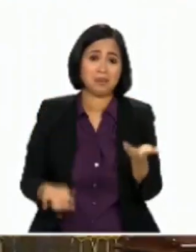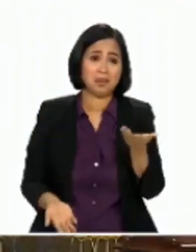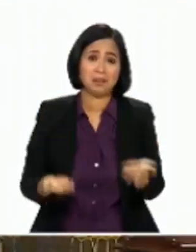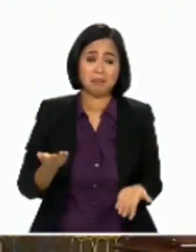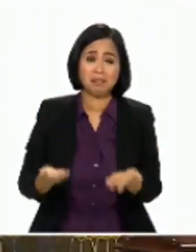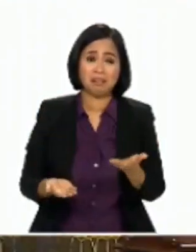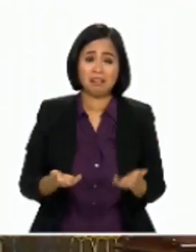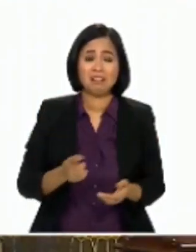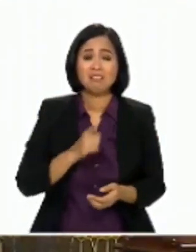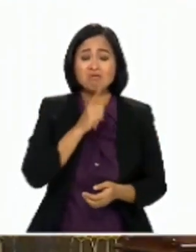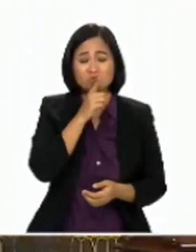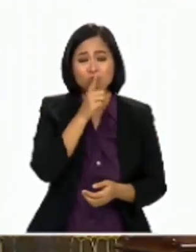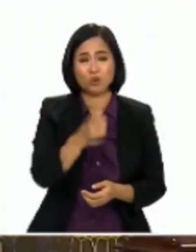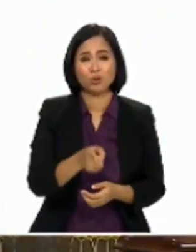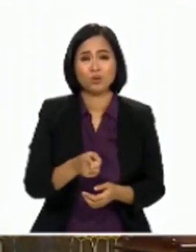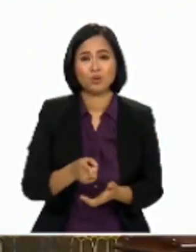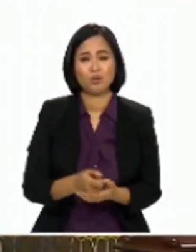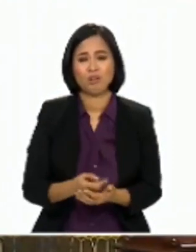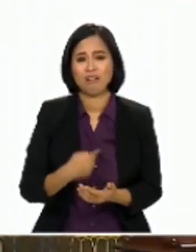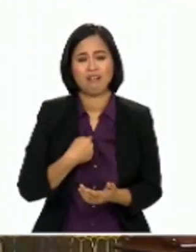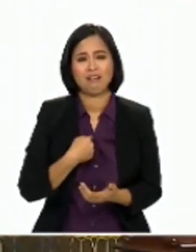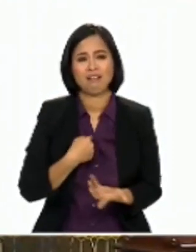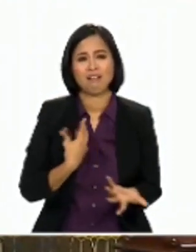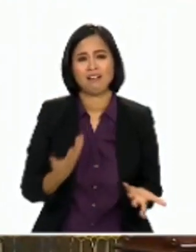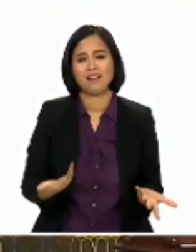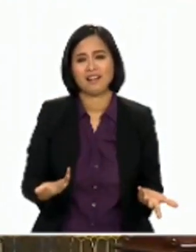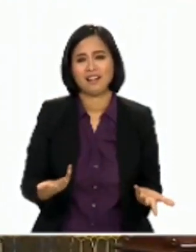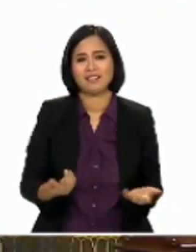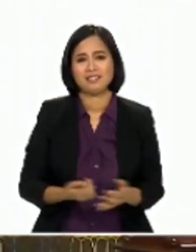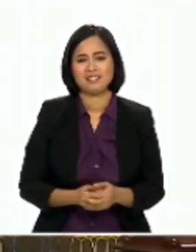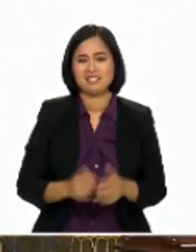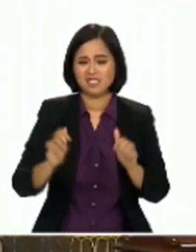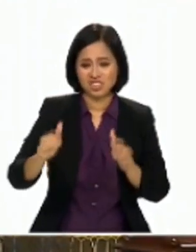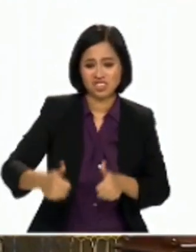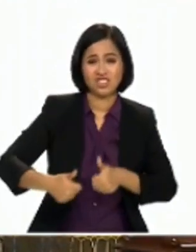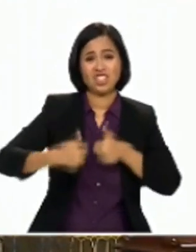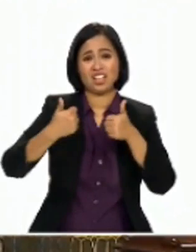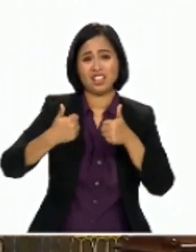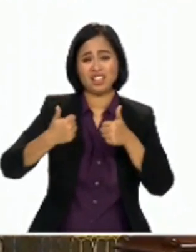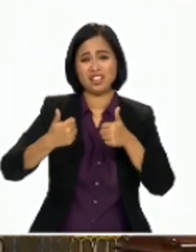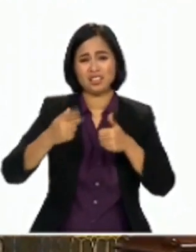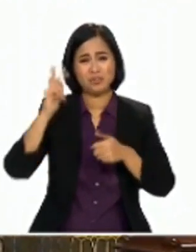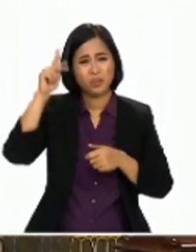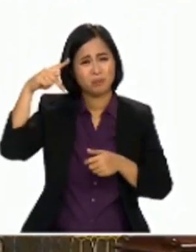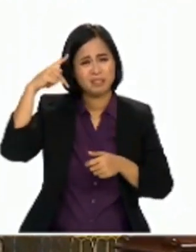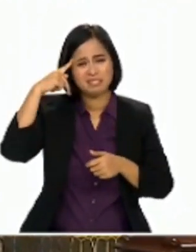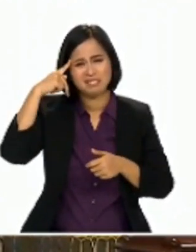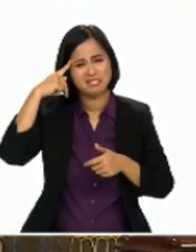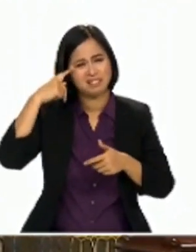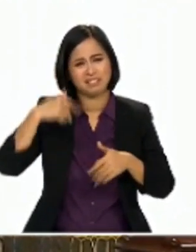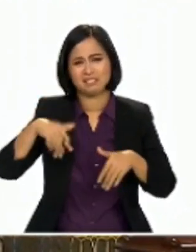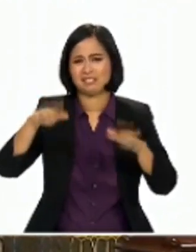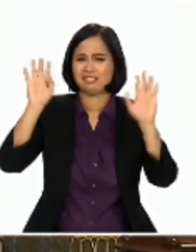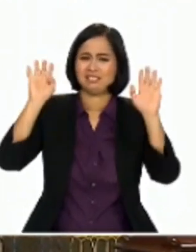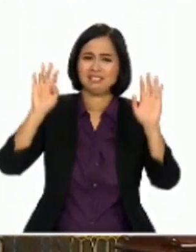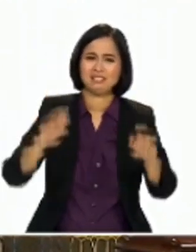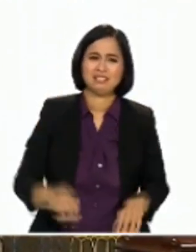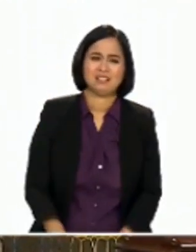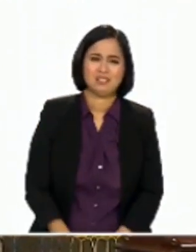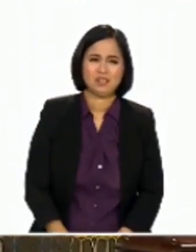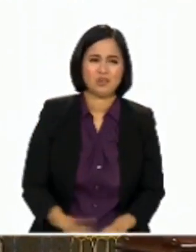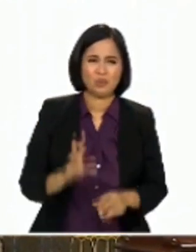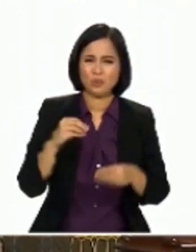Wala na ako. I, no more challenges in politics. No more mountains to